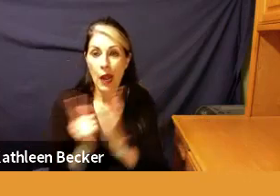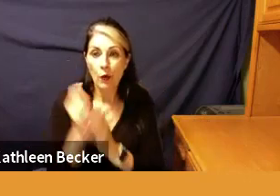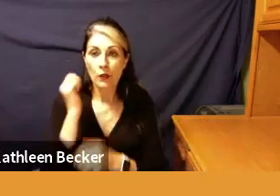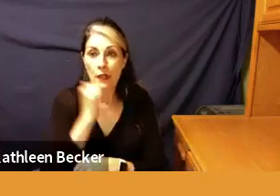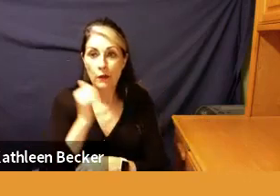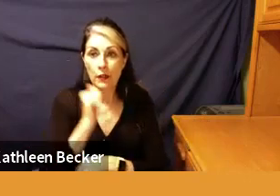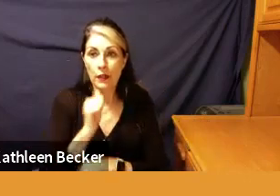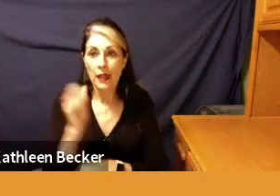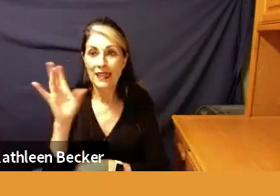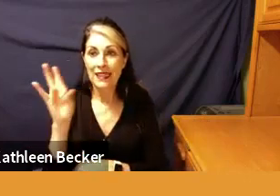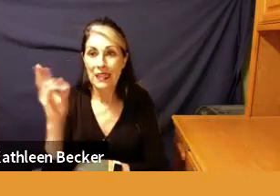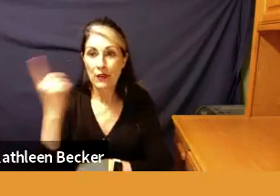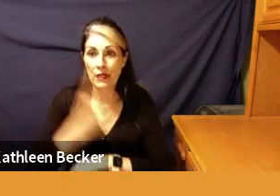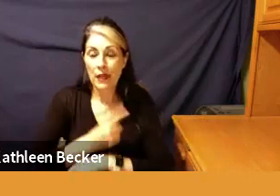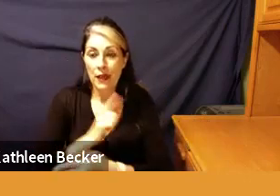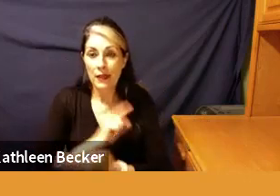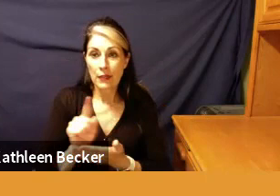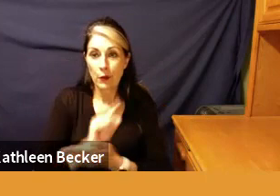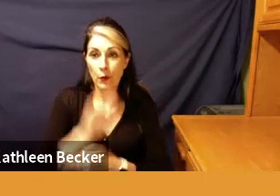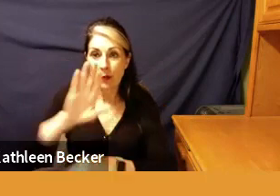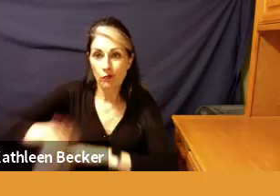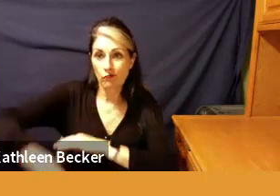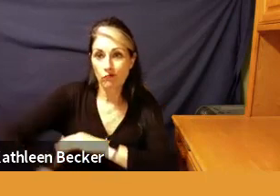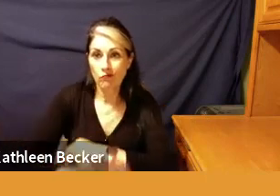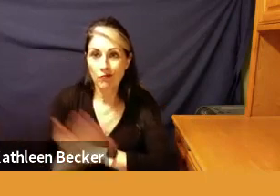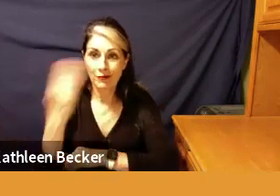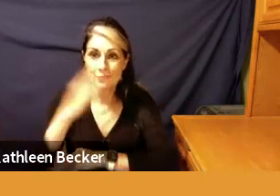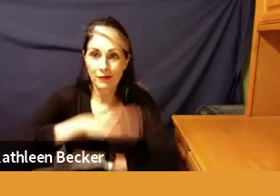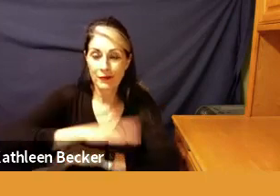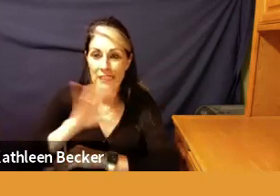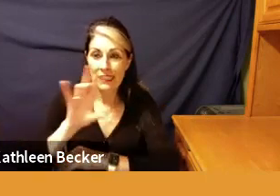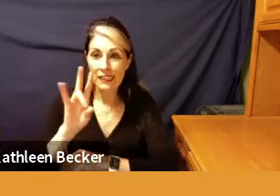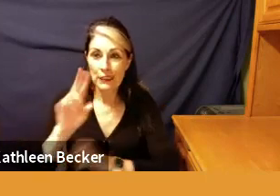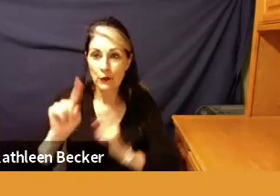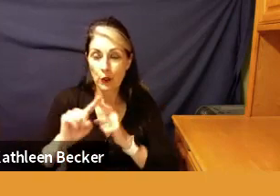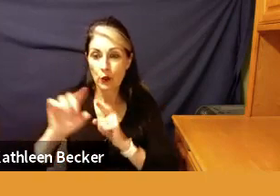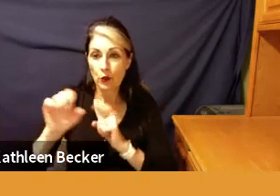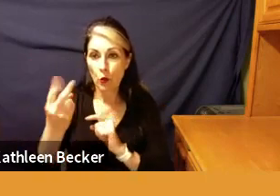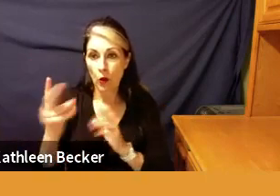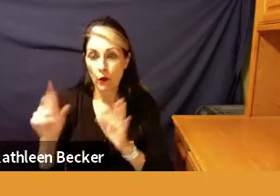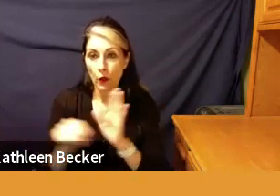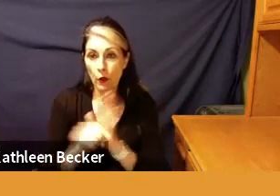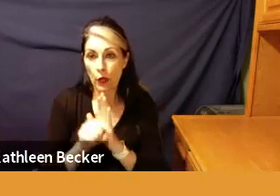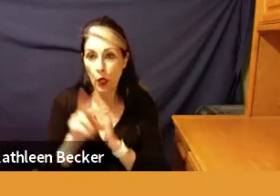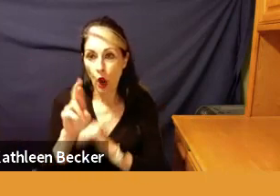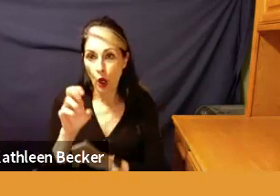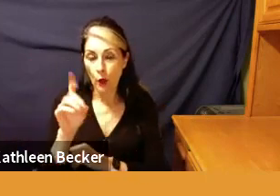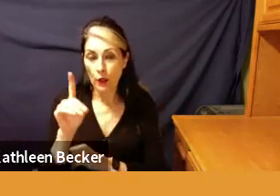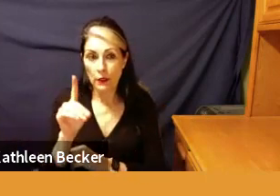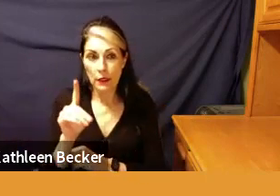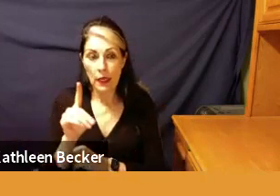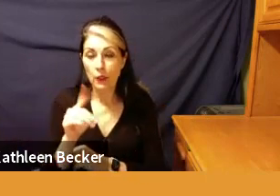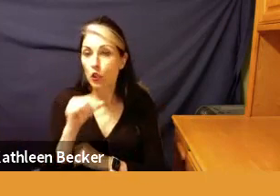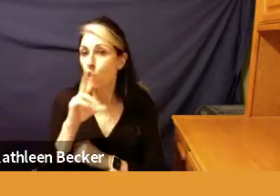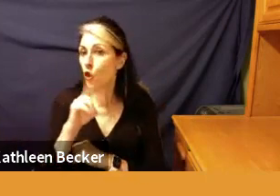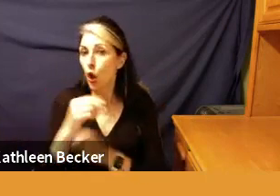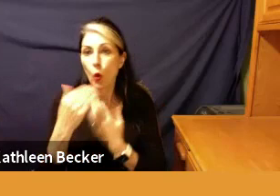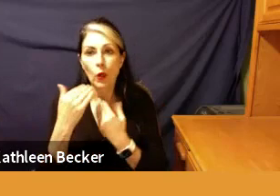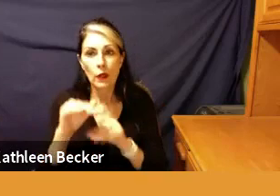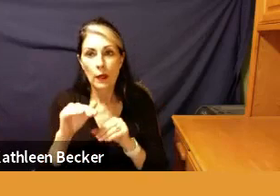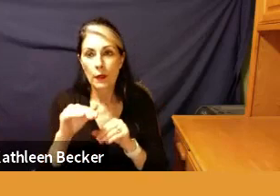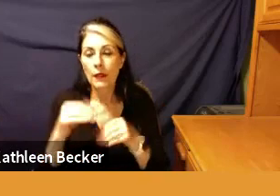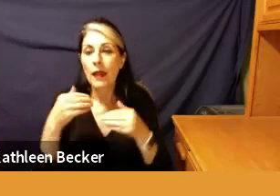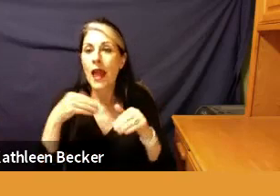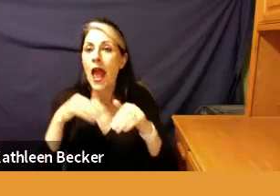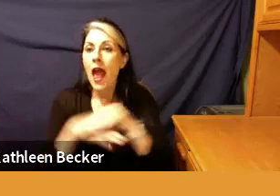week. All 7th through 12th grade RUSD students have unlimited access to